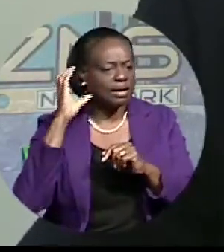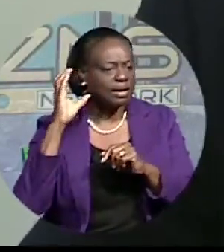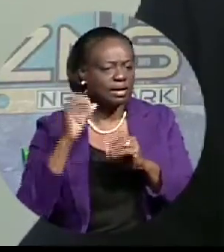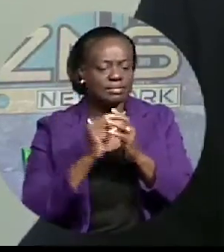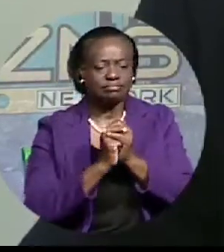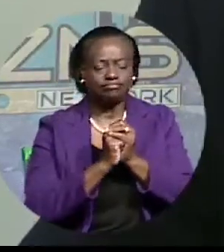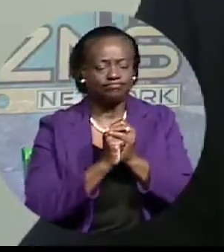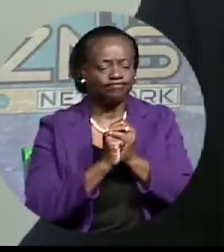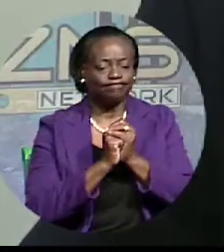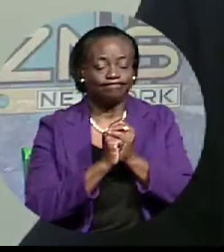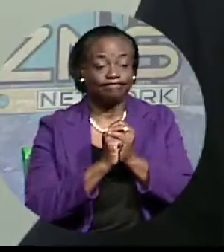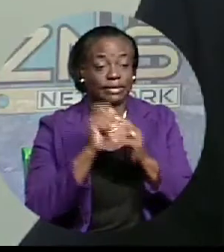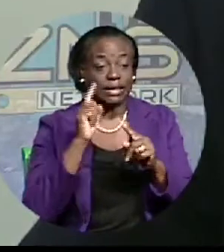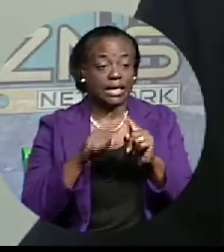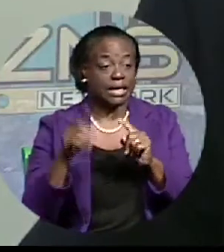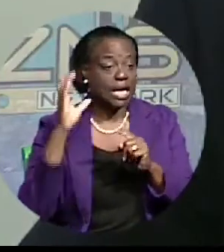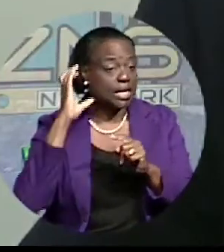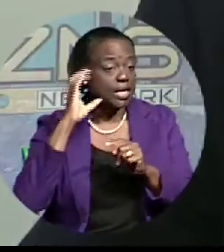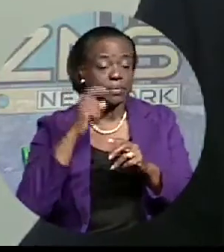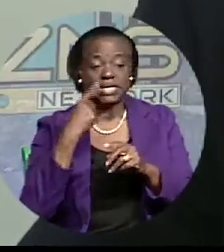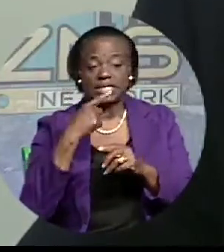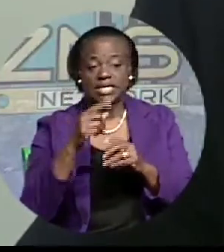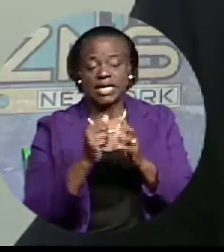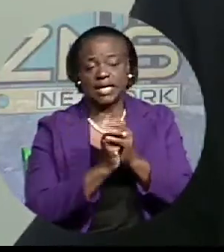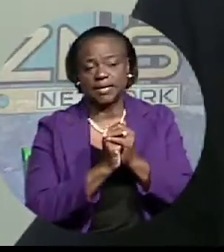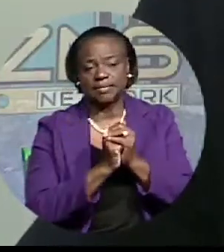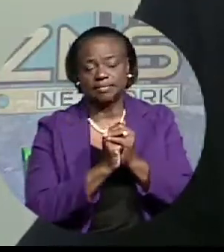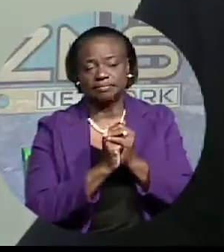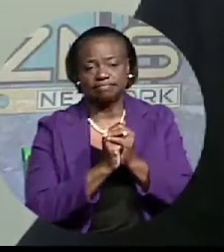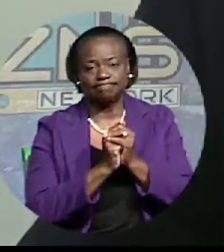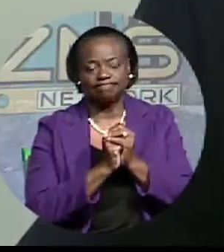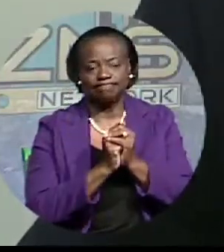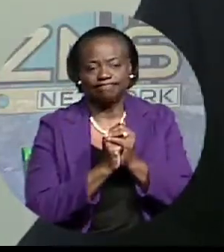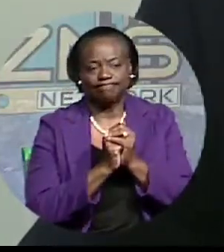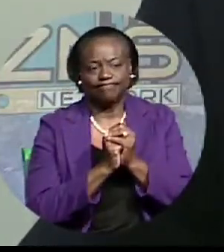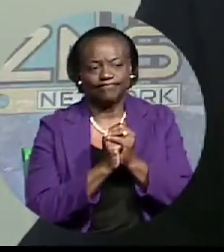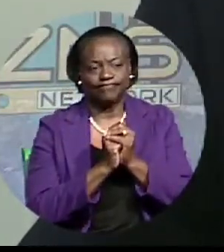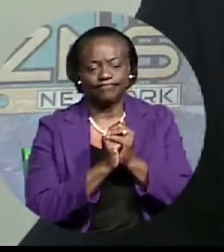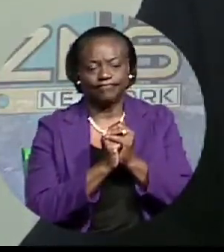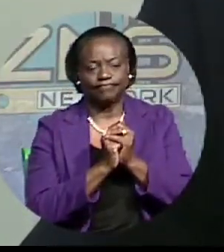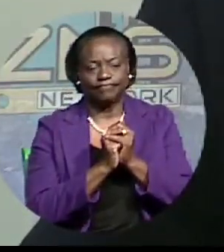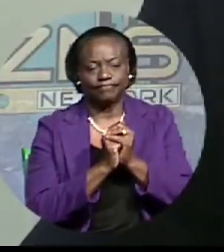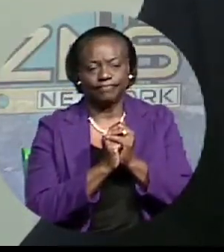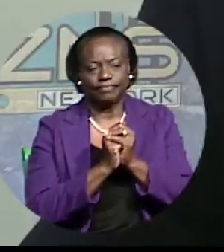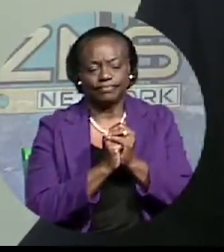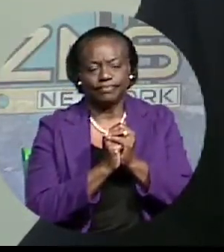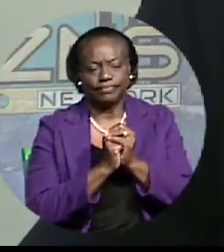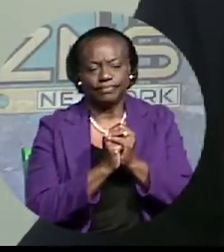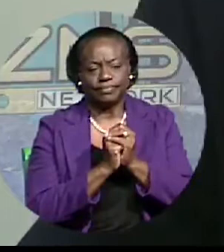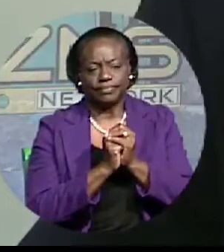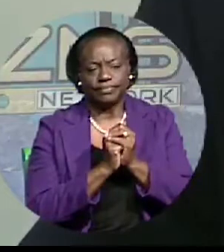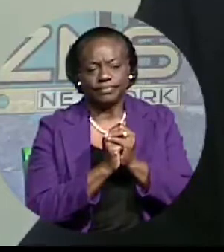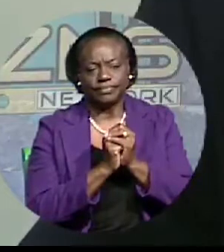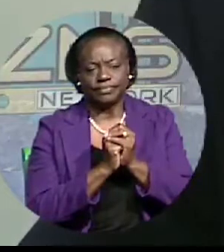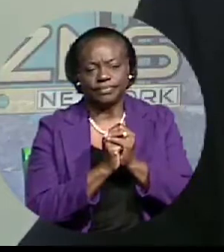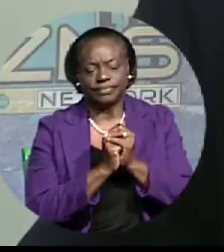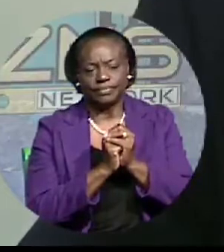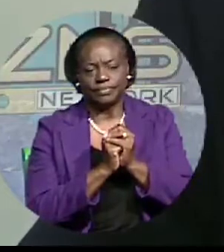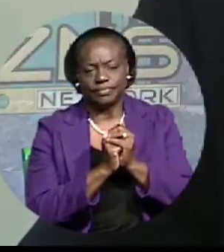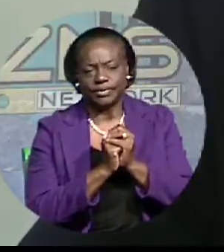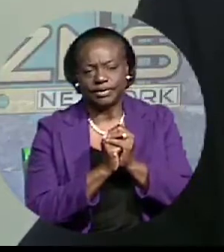VAT return. And I think for most accountants, certainly, that'll be a straightforward exercise. I'm hoping also